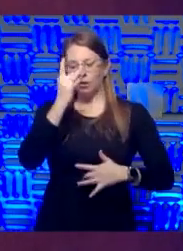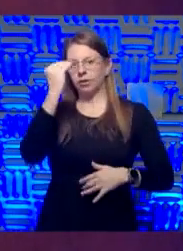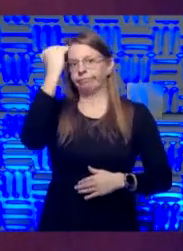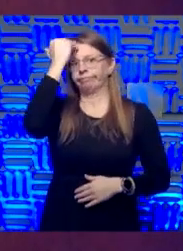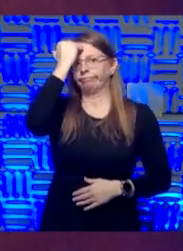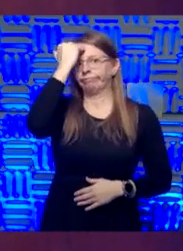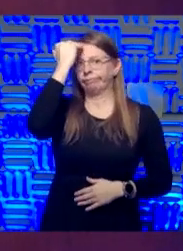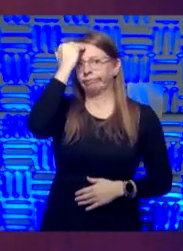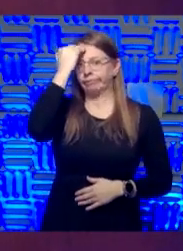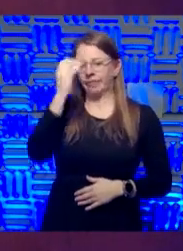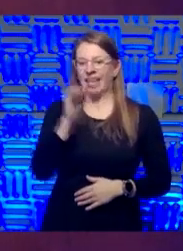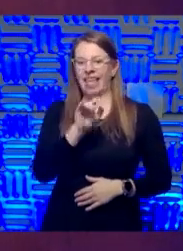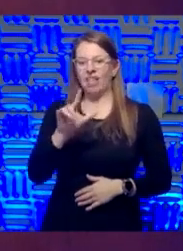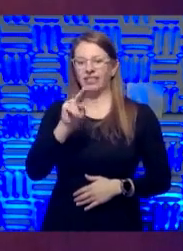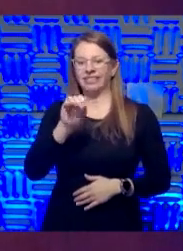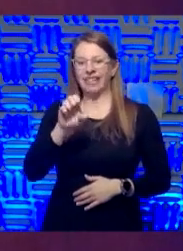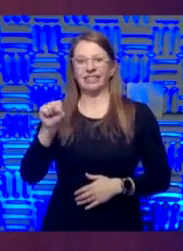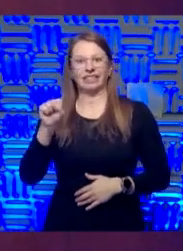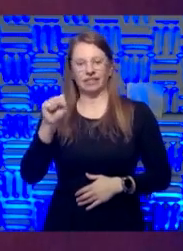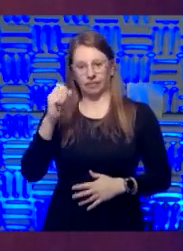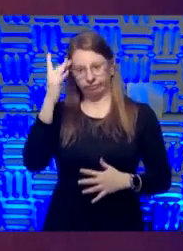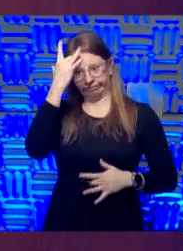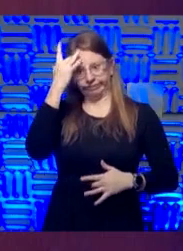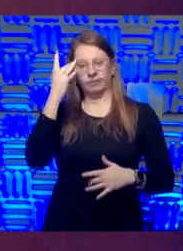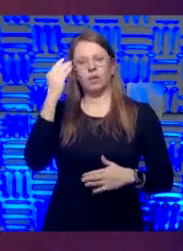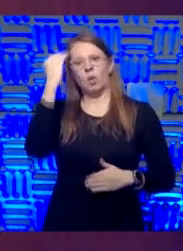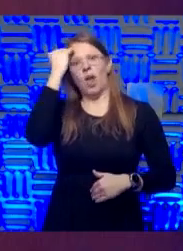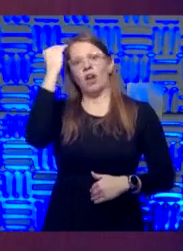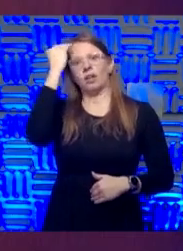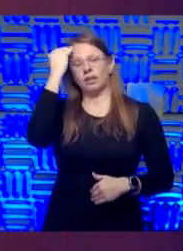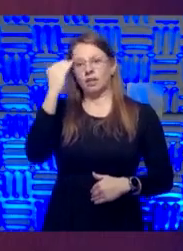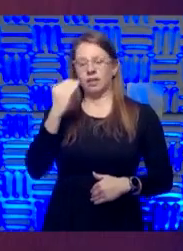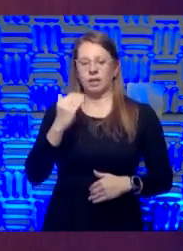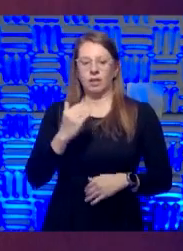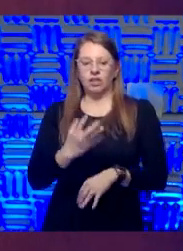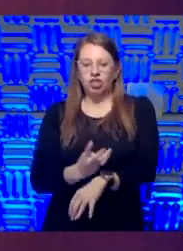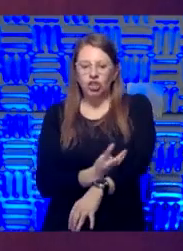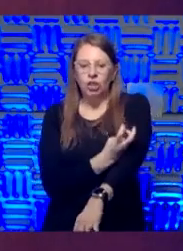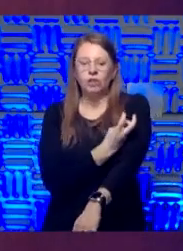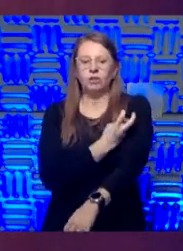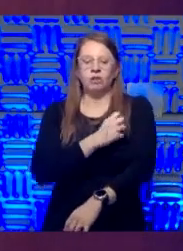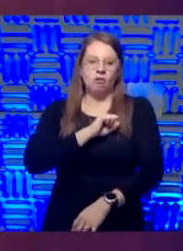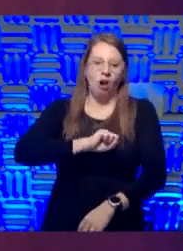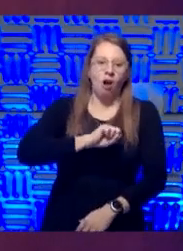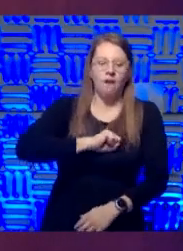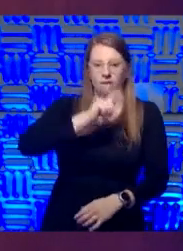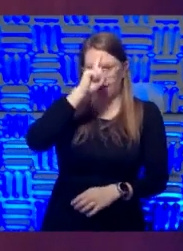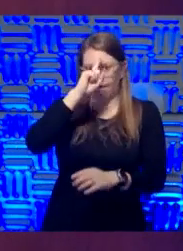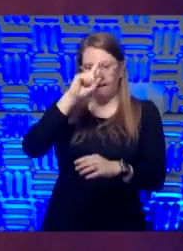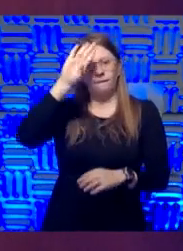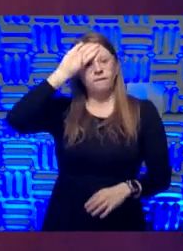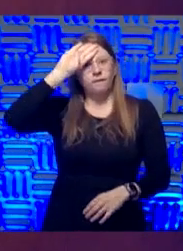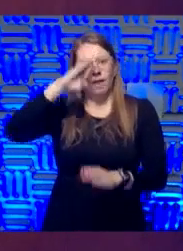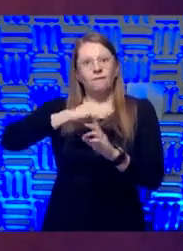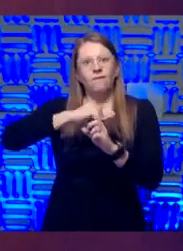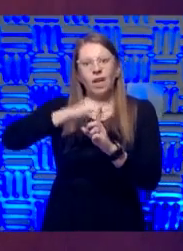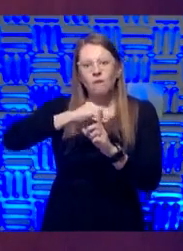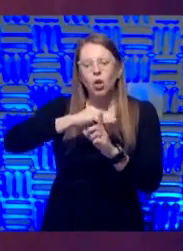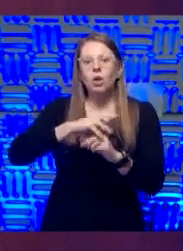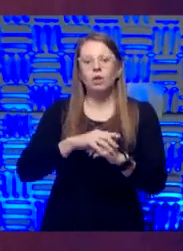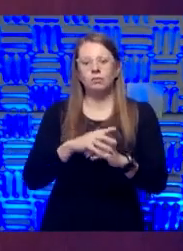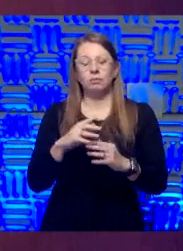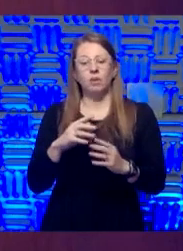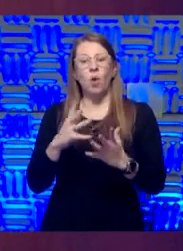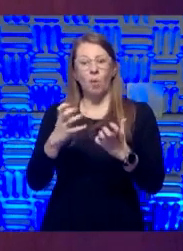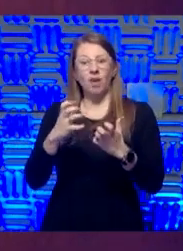awareness, and assess ourselves, watch for fever, chills, coughs, things like that. We're going to have guidelines that we want them checking their